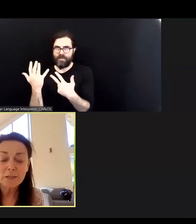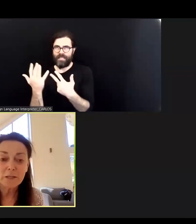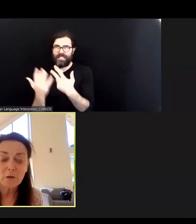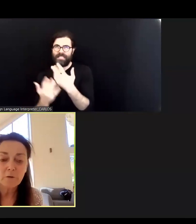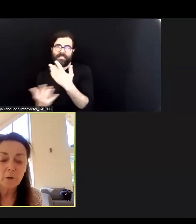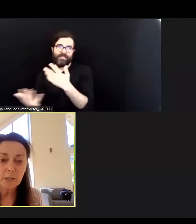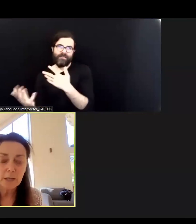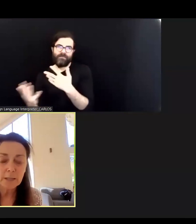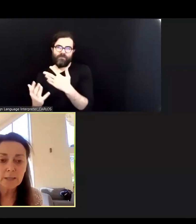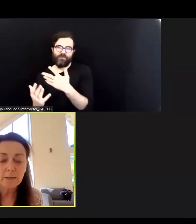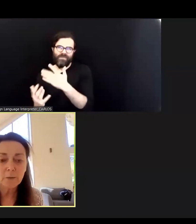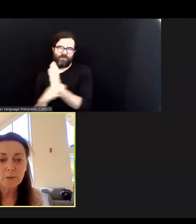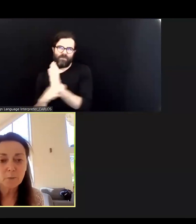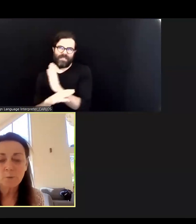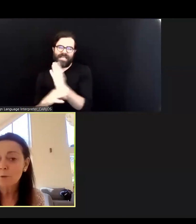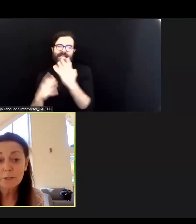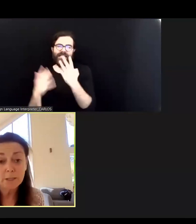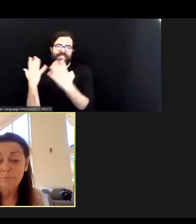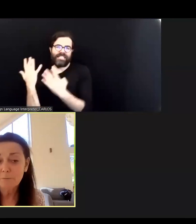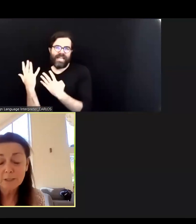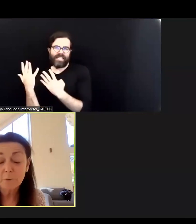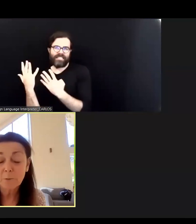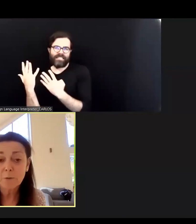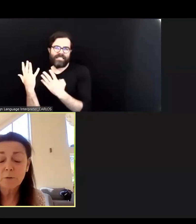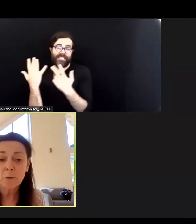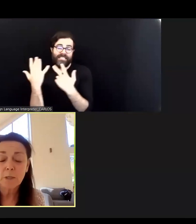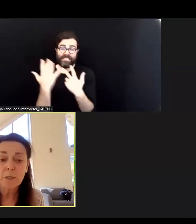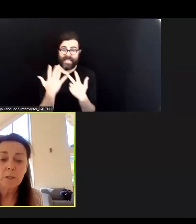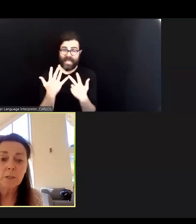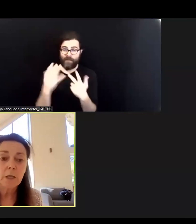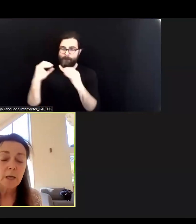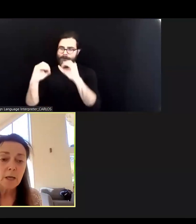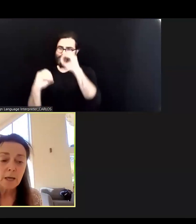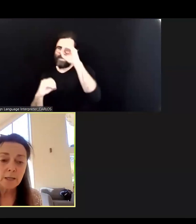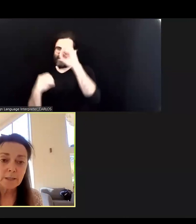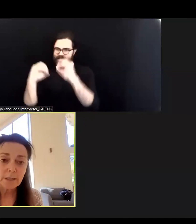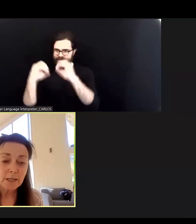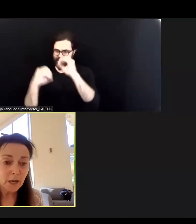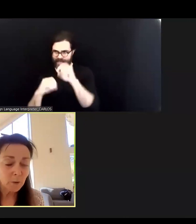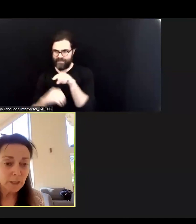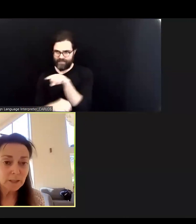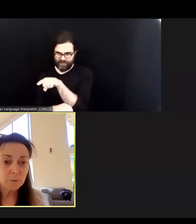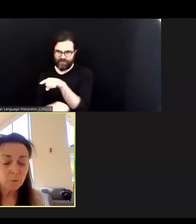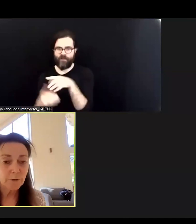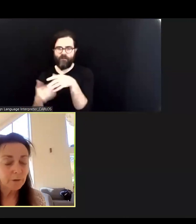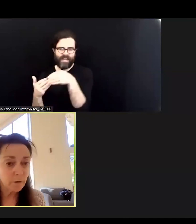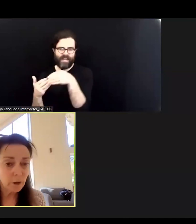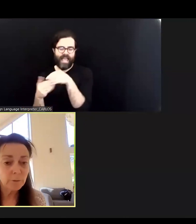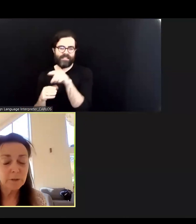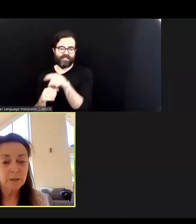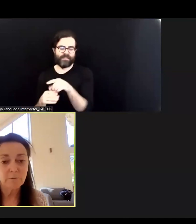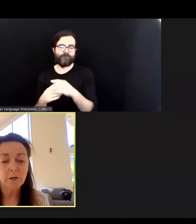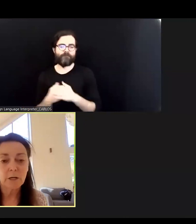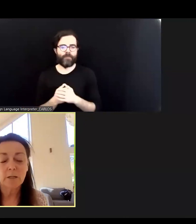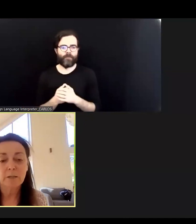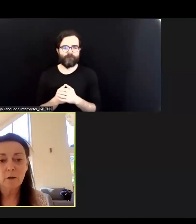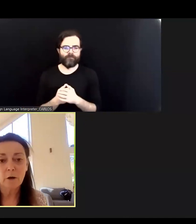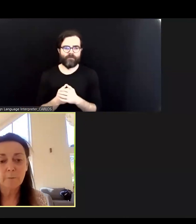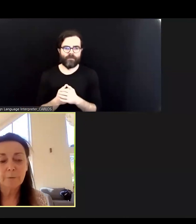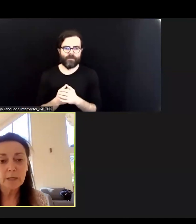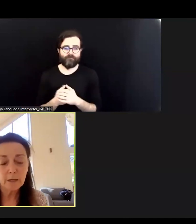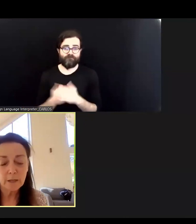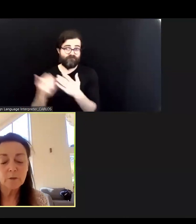they need to have in their offering. So they have developers, designers, UX designers, graphical designers, and now also accessibility people and